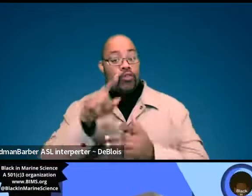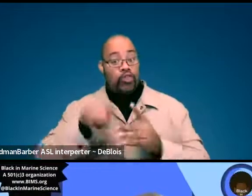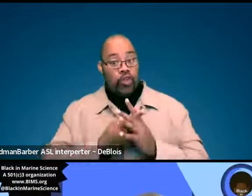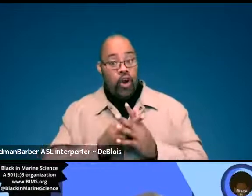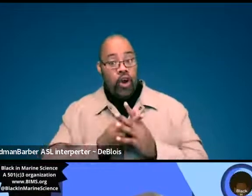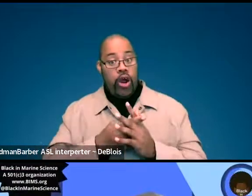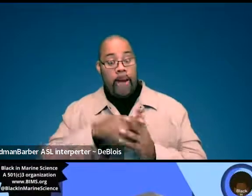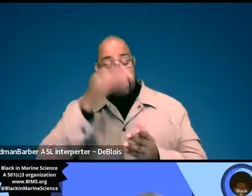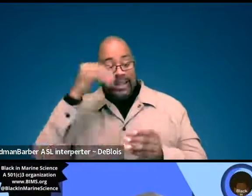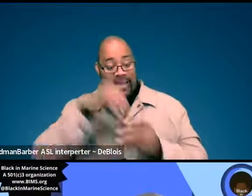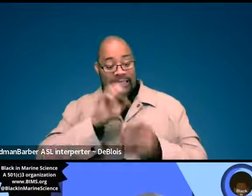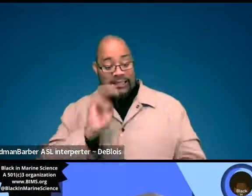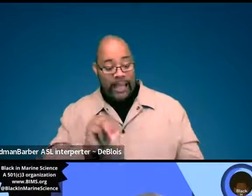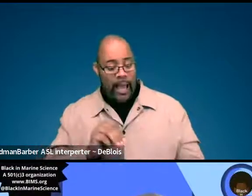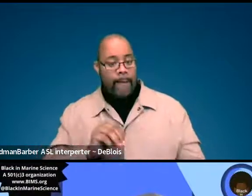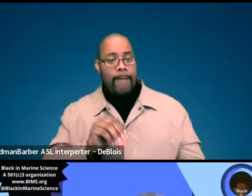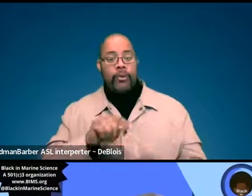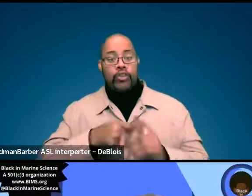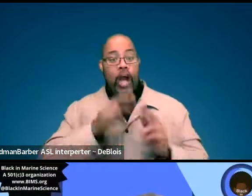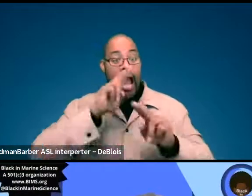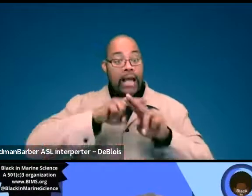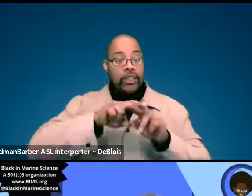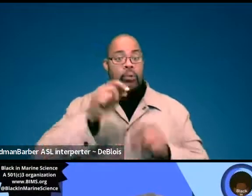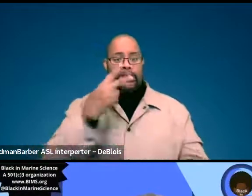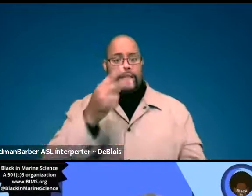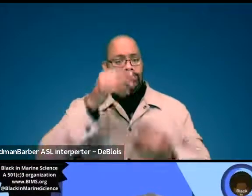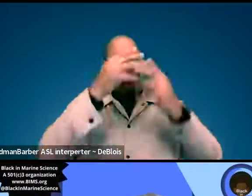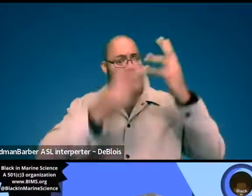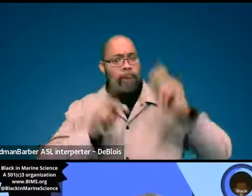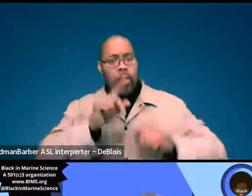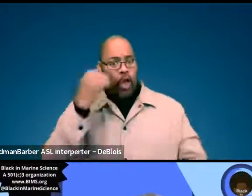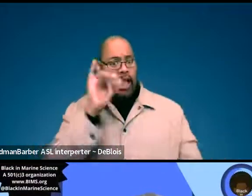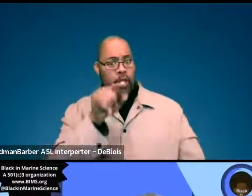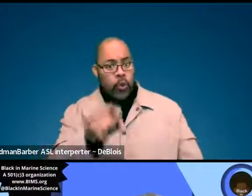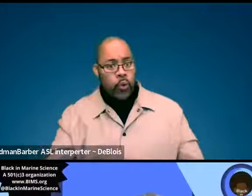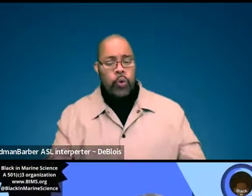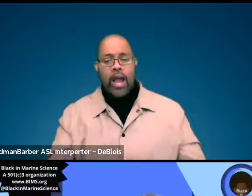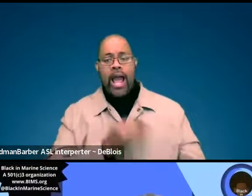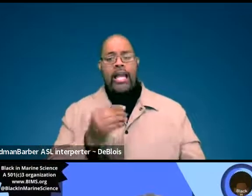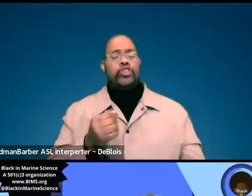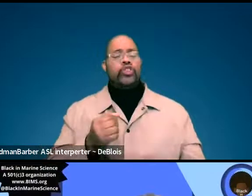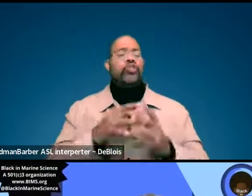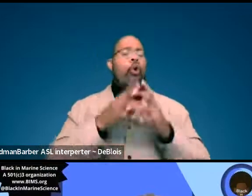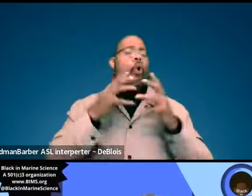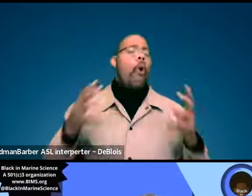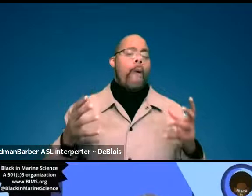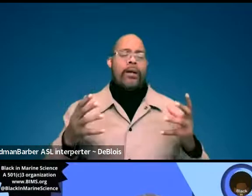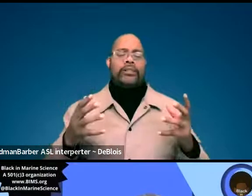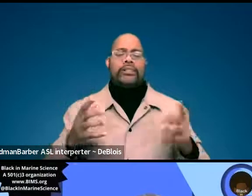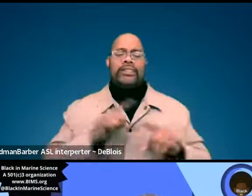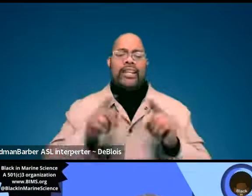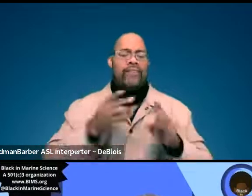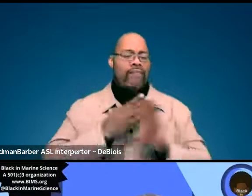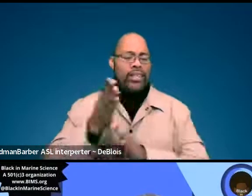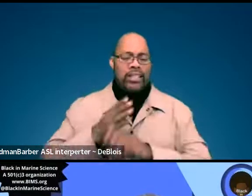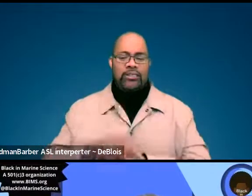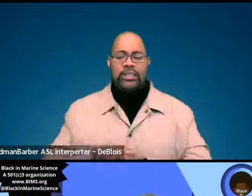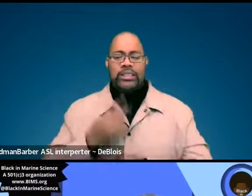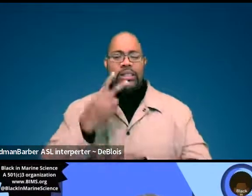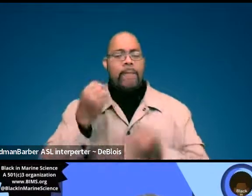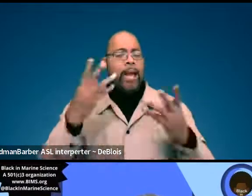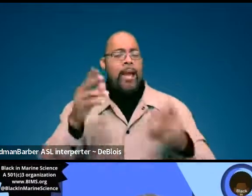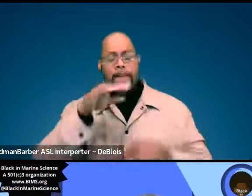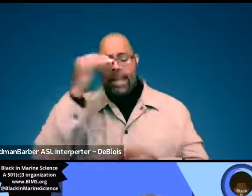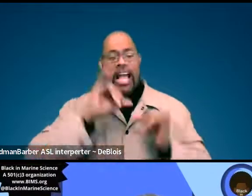like Black in STEM or certain hashtags, you'll see people that look like you in so many different fields. Like you can see so many